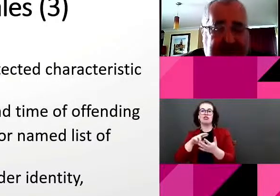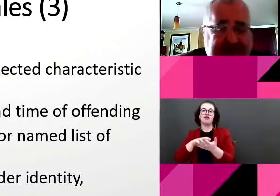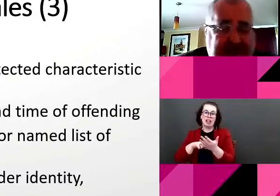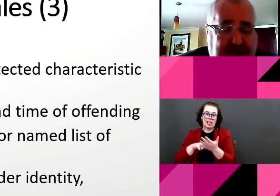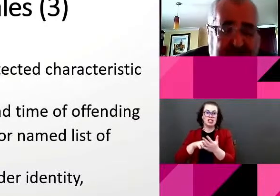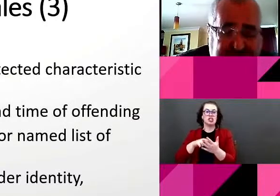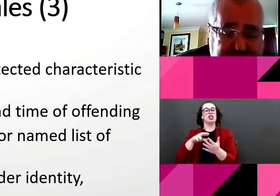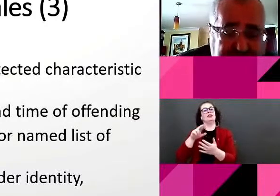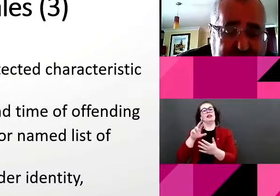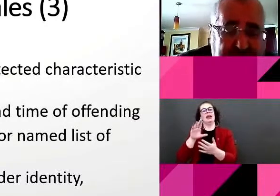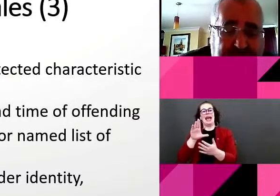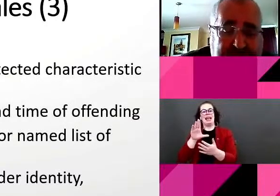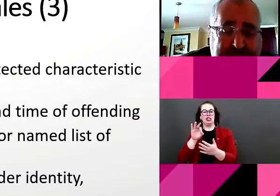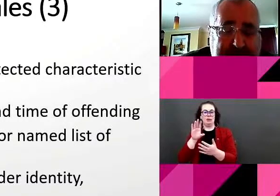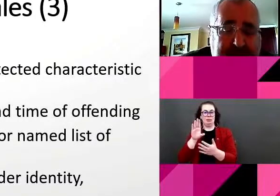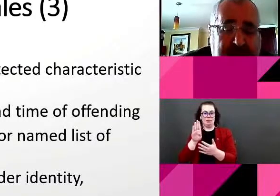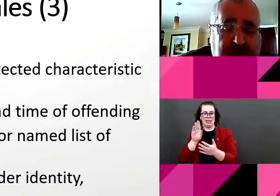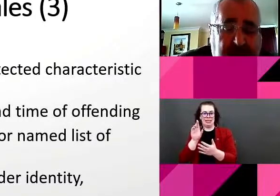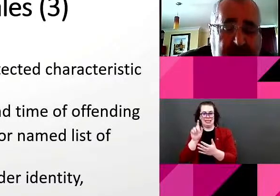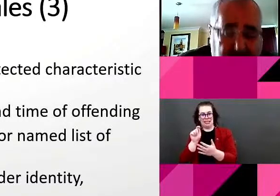the things beyond.